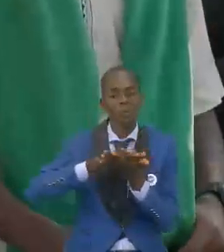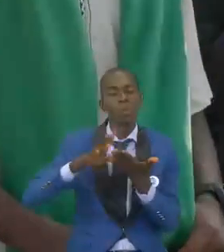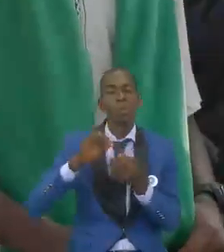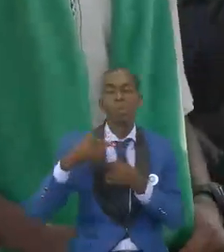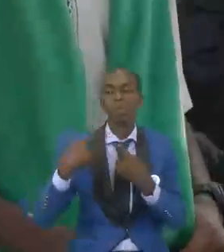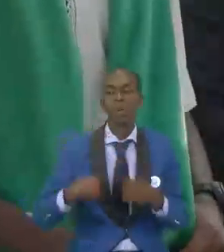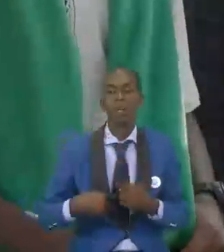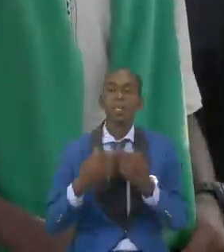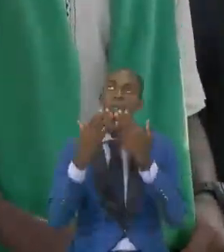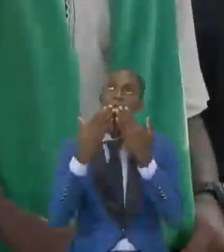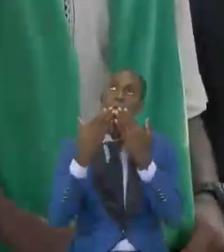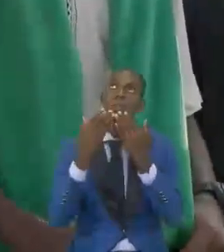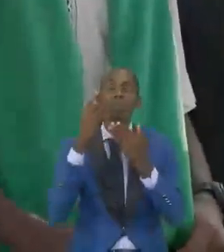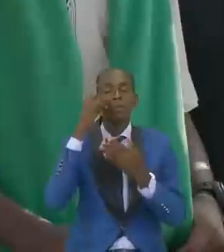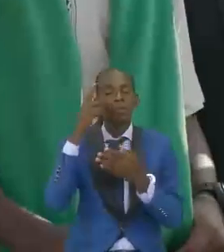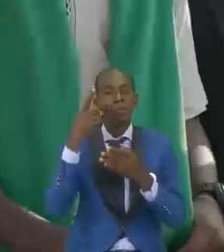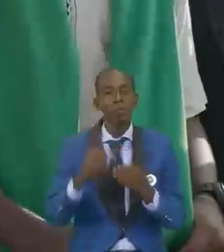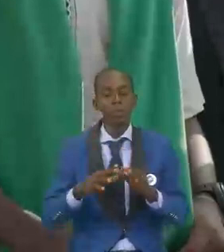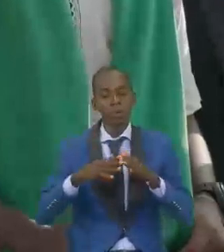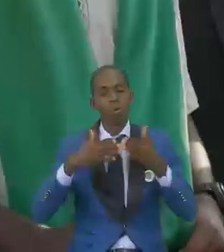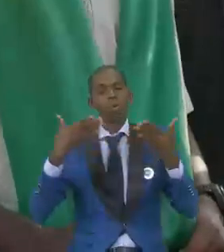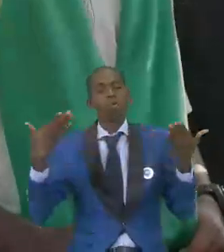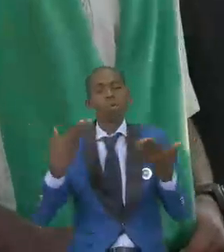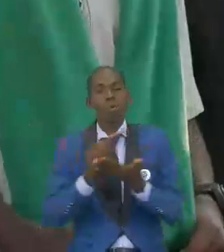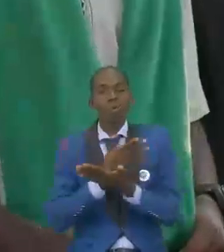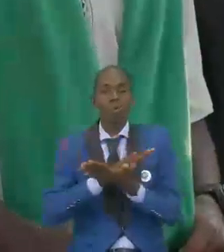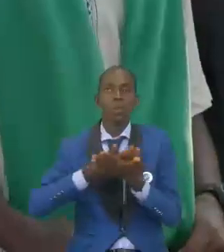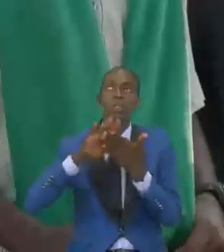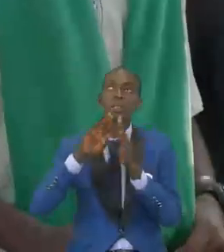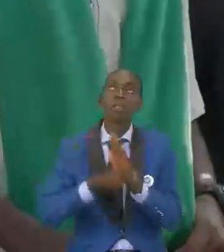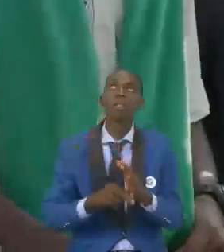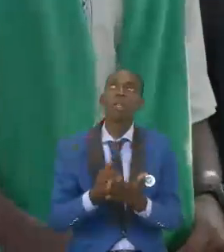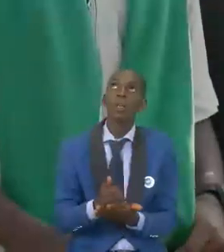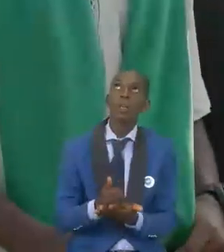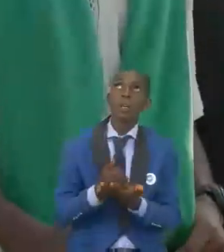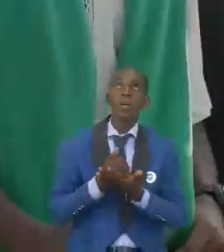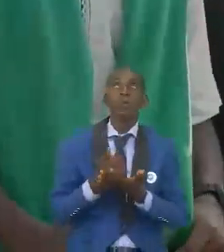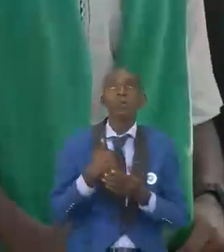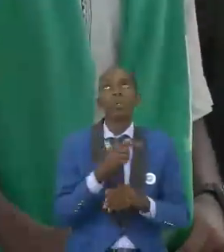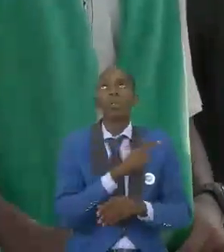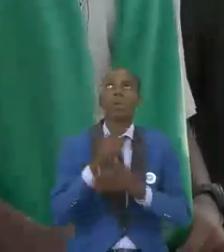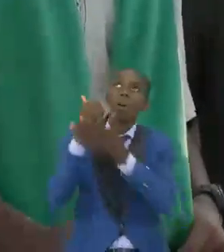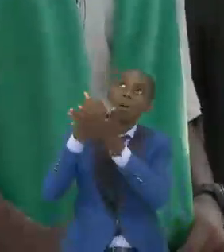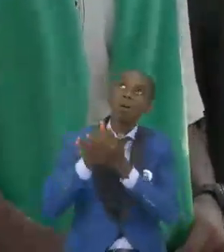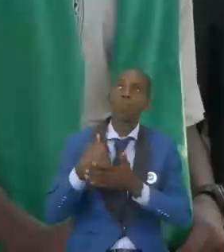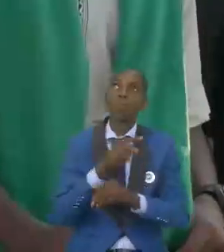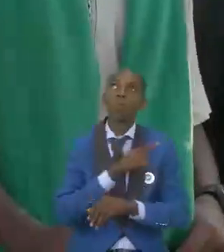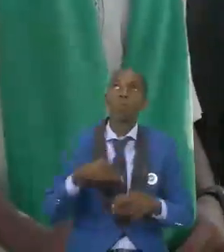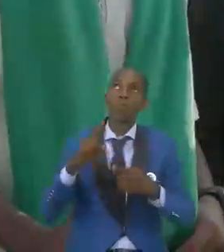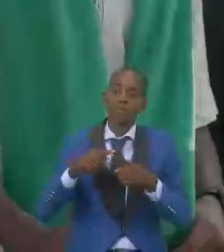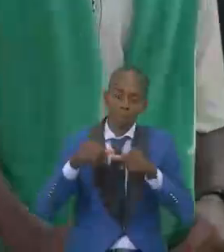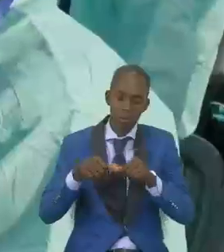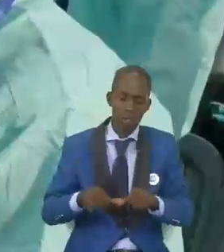Thank you for the transparent holiness. Help me, Lord, to remain and to abide,